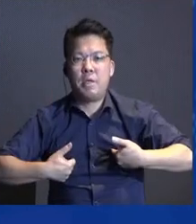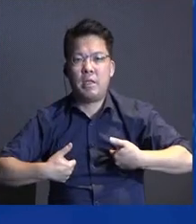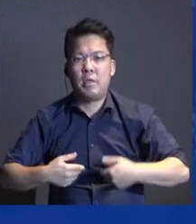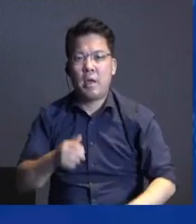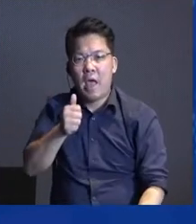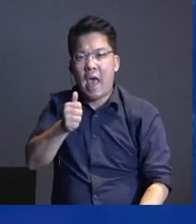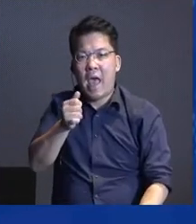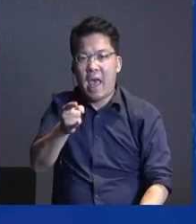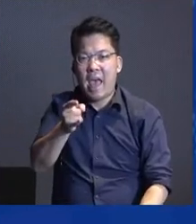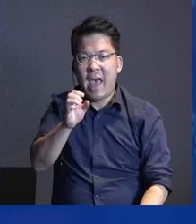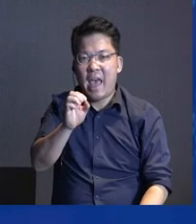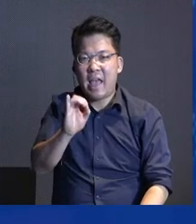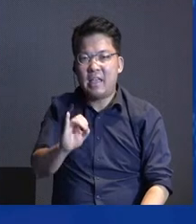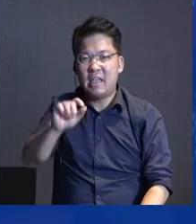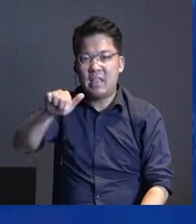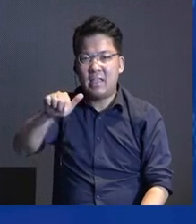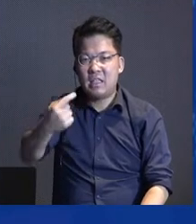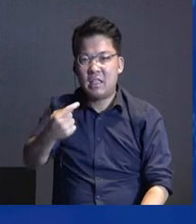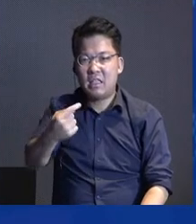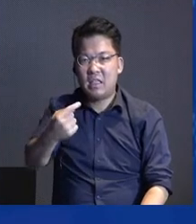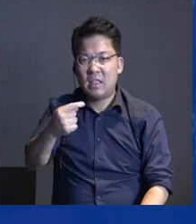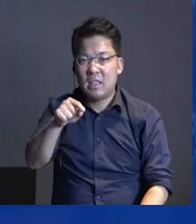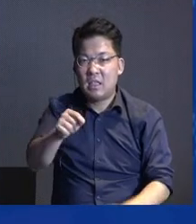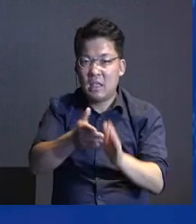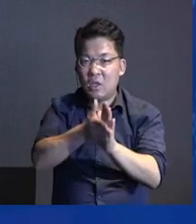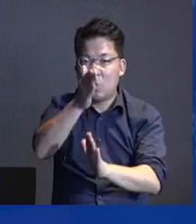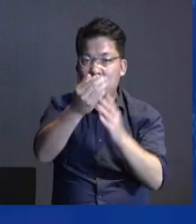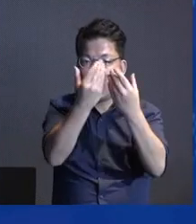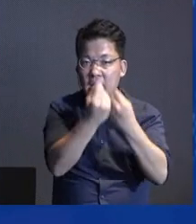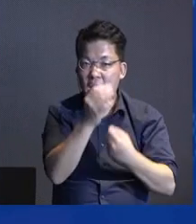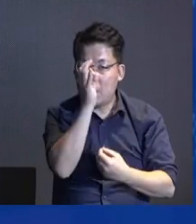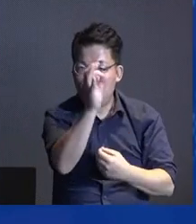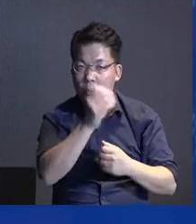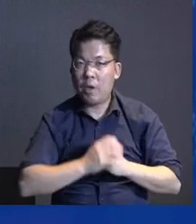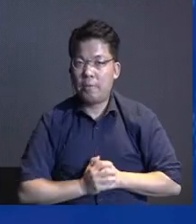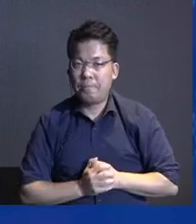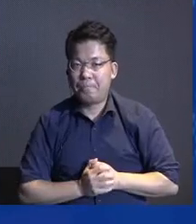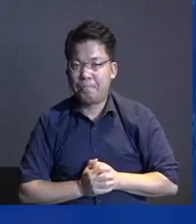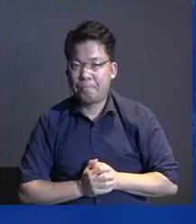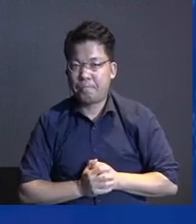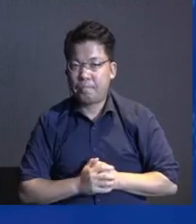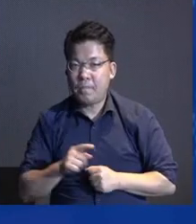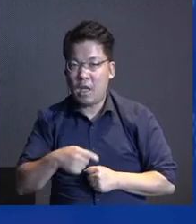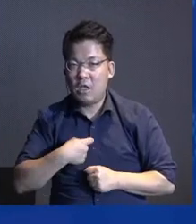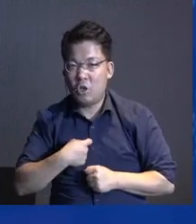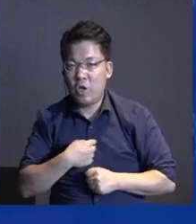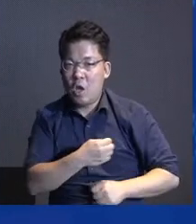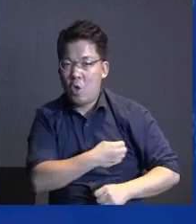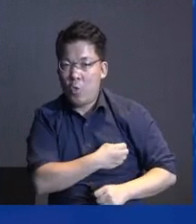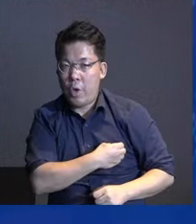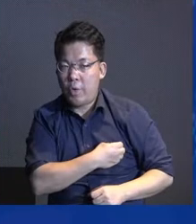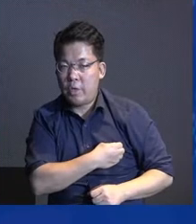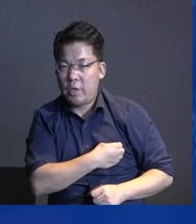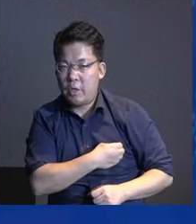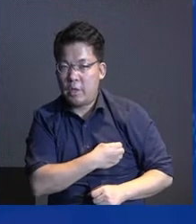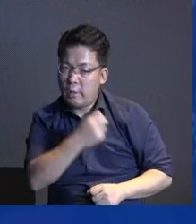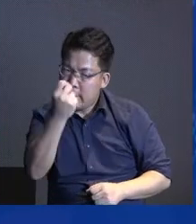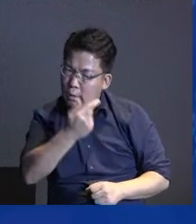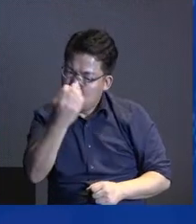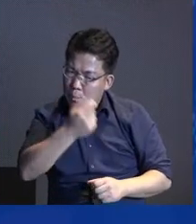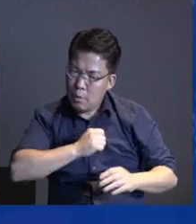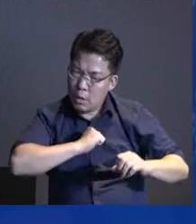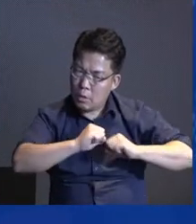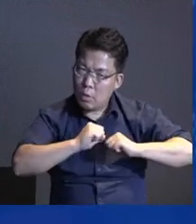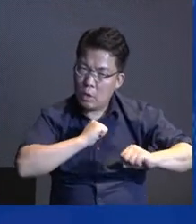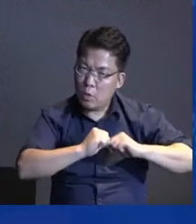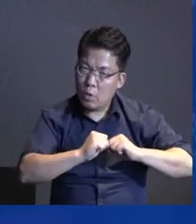welfare organization that our partner has been cooperating with is still continuing to organize more neighborhood groups, which is